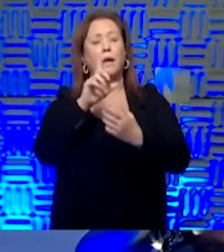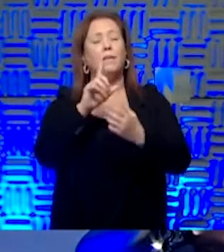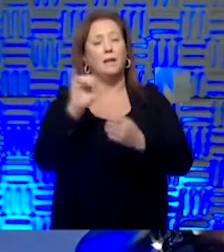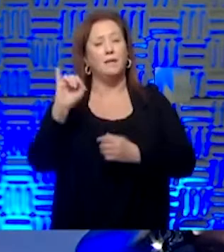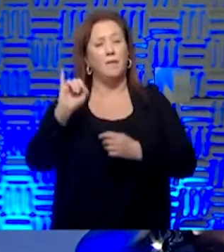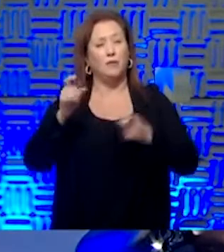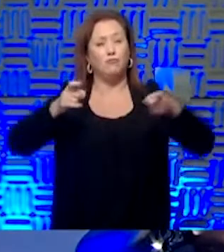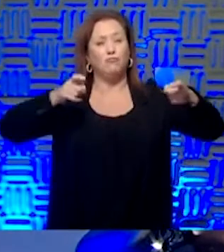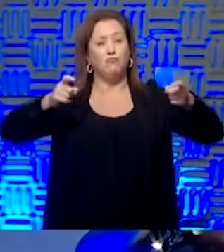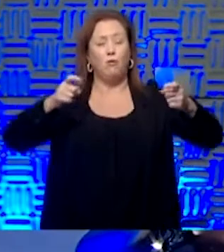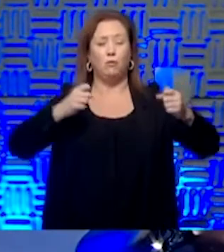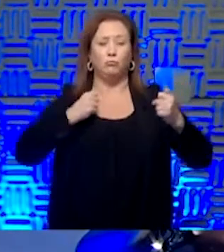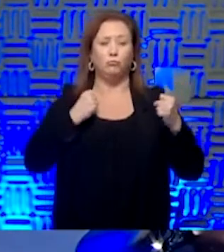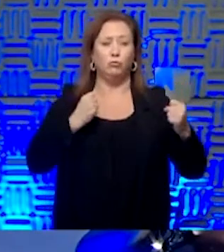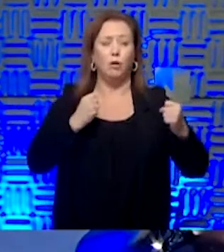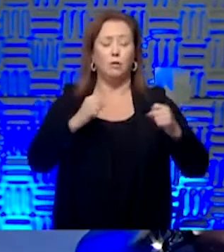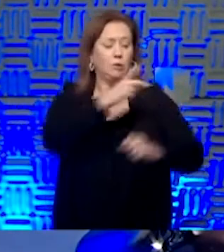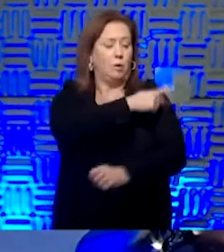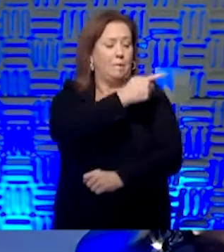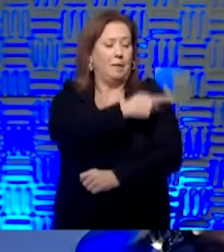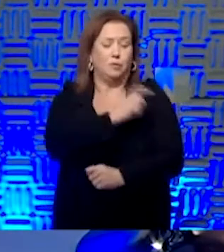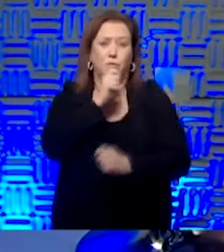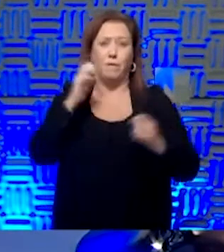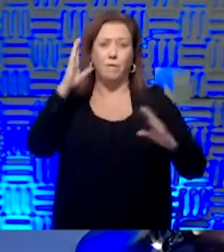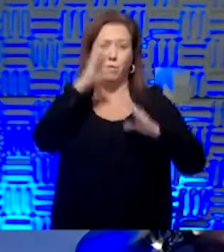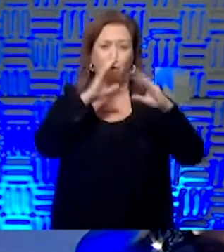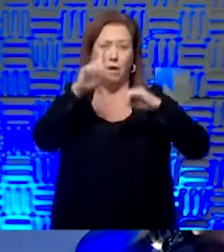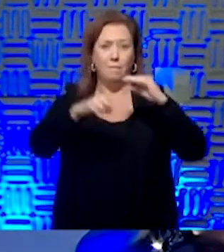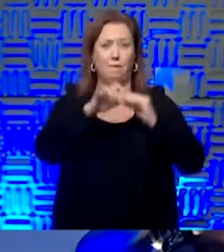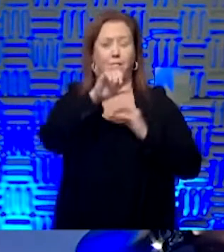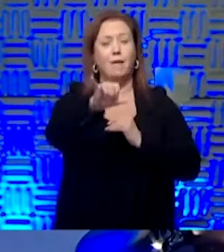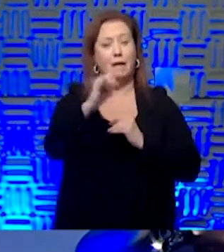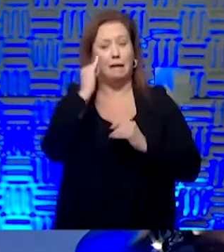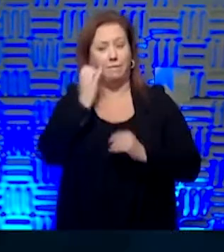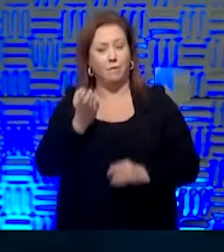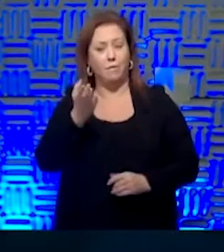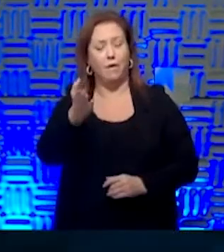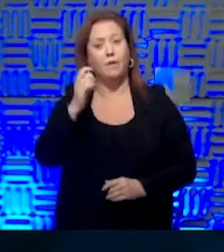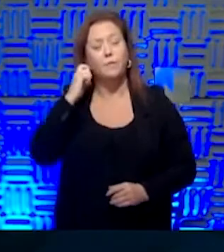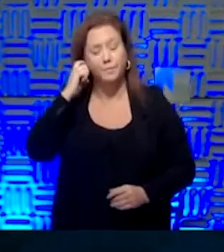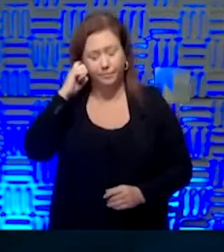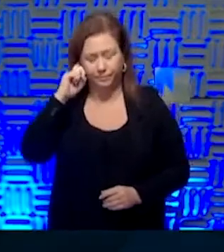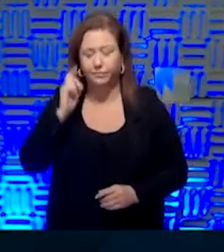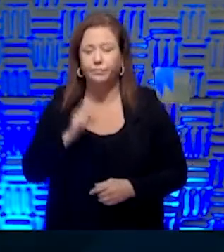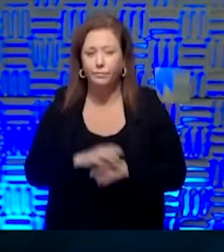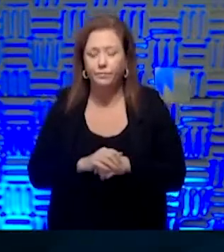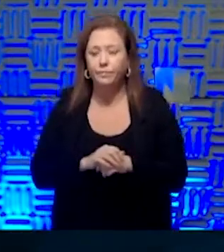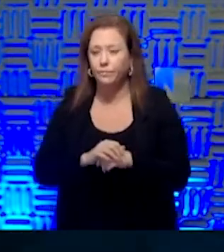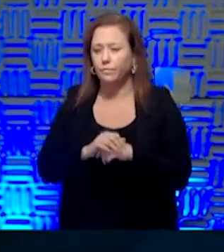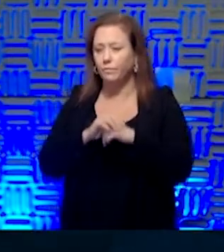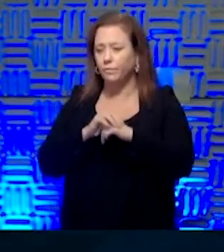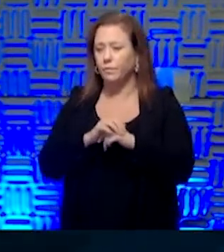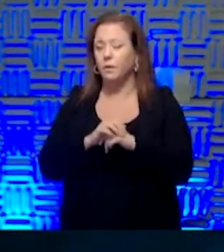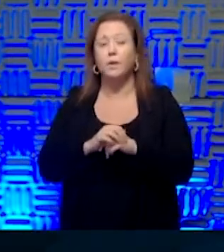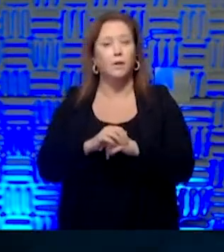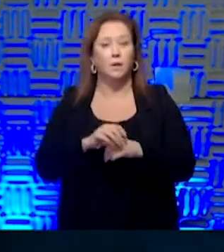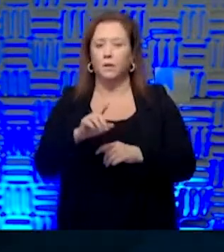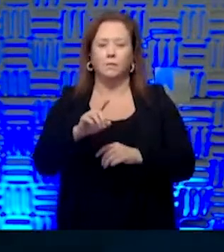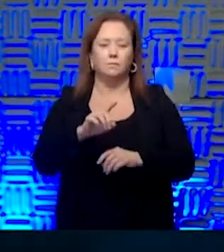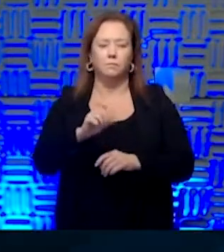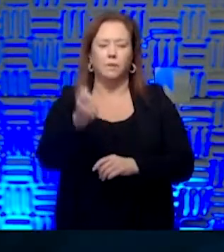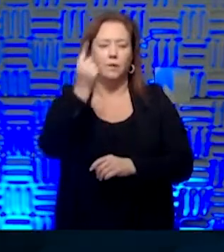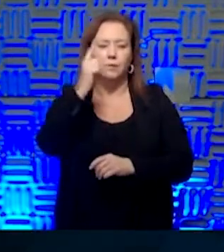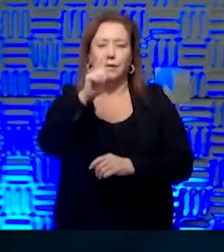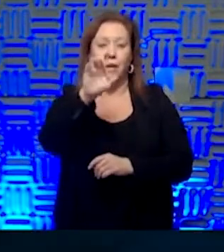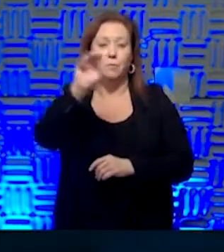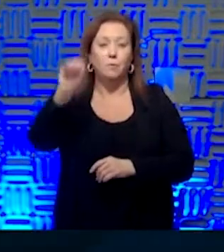patients don't have to worry about becoming infected with coronavirus if they're there, or family? And so, there's always no 100% guarantee of